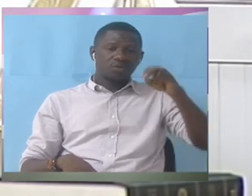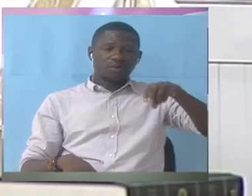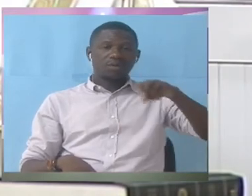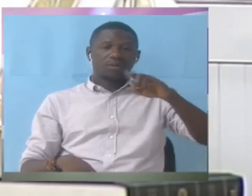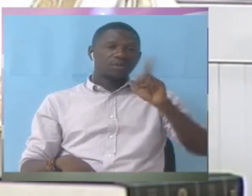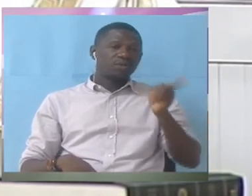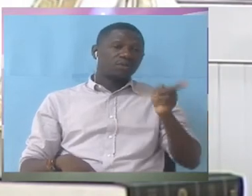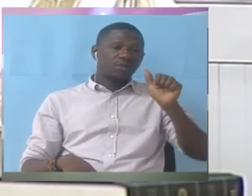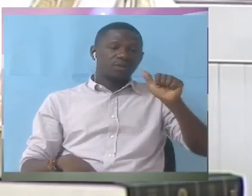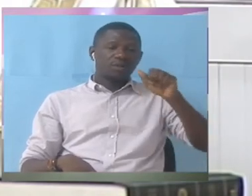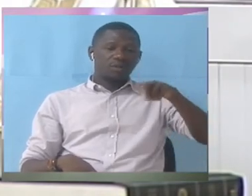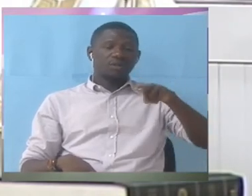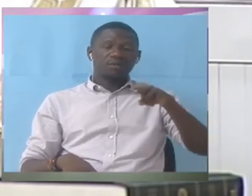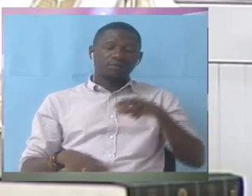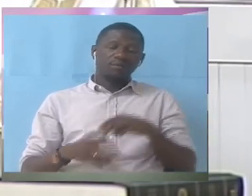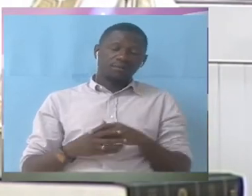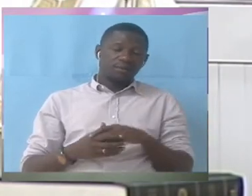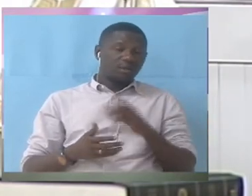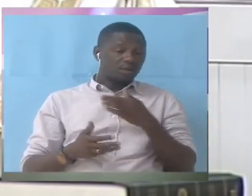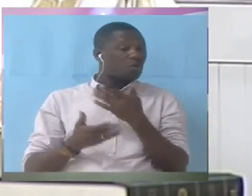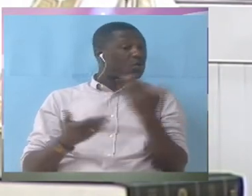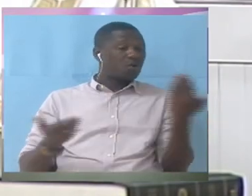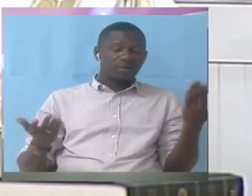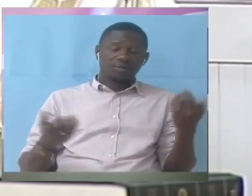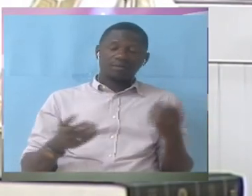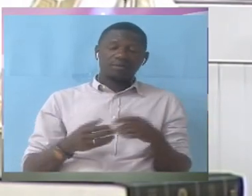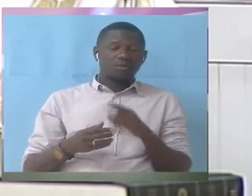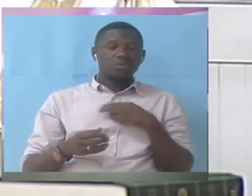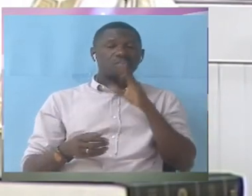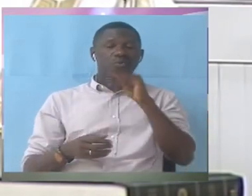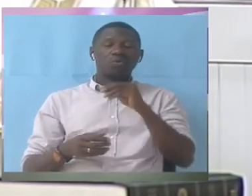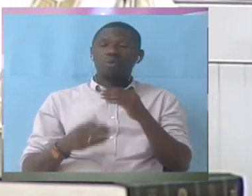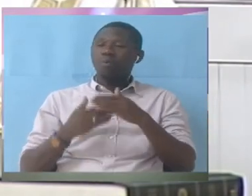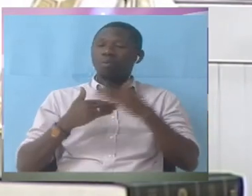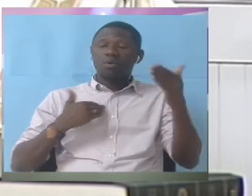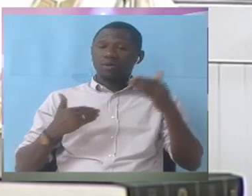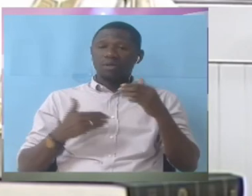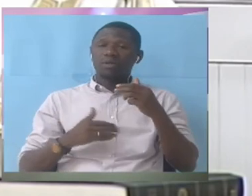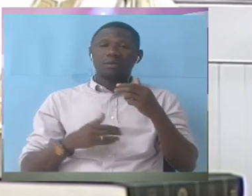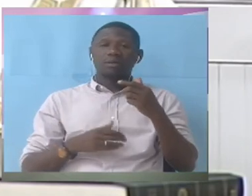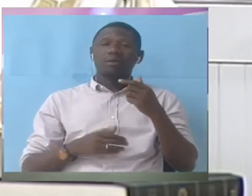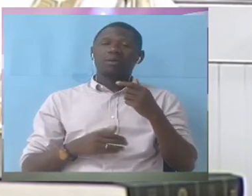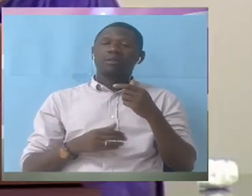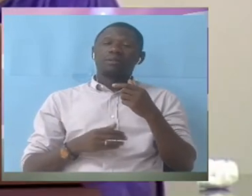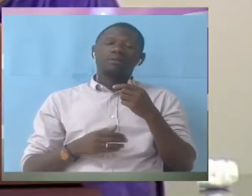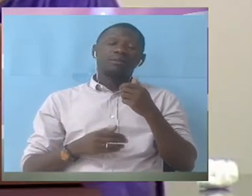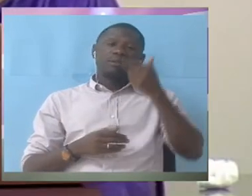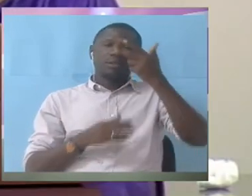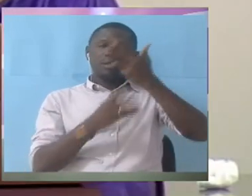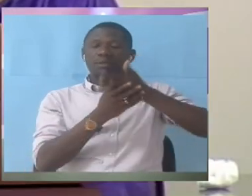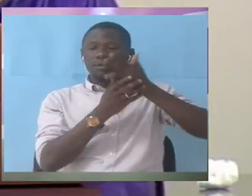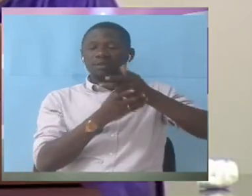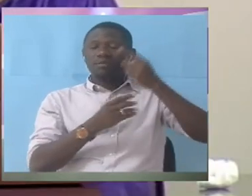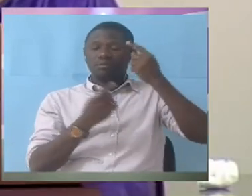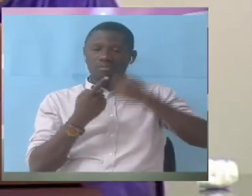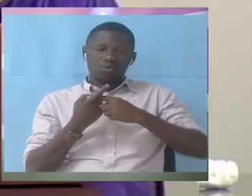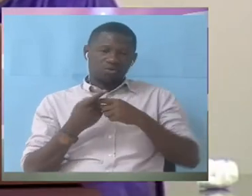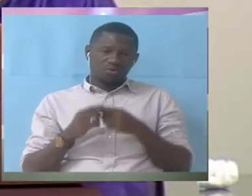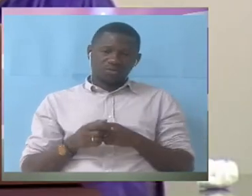at ñeneen did more than 18 months dem dañ fa sax lu upp fuk at ak juroom ben wer were you at any time